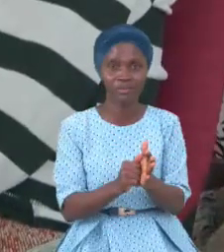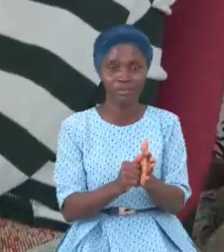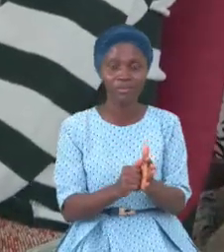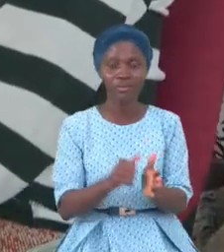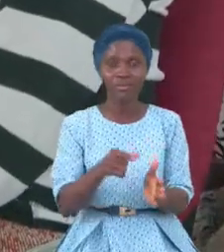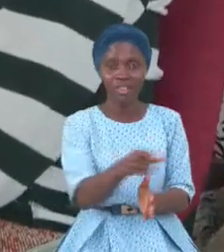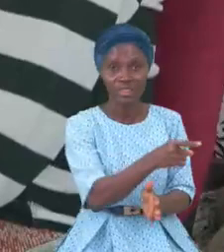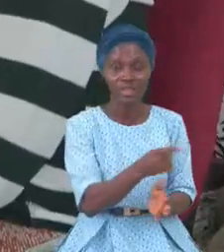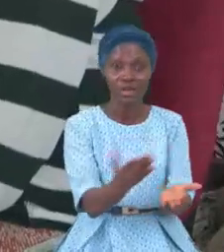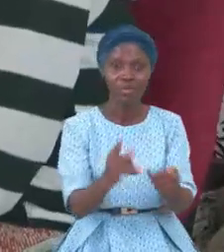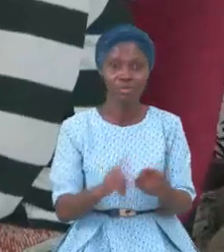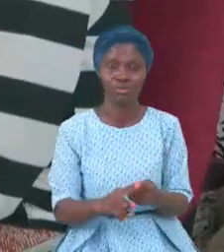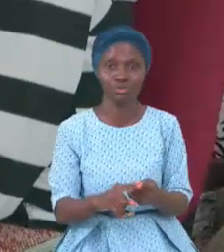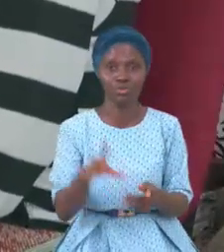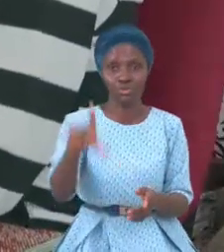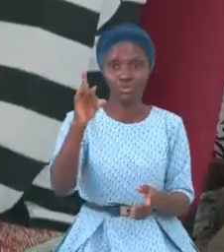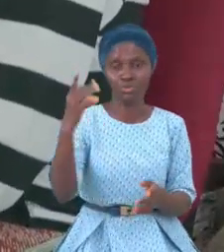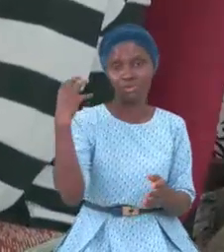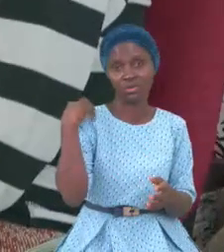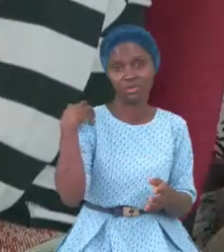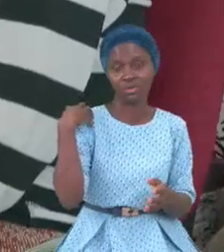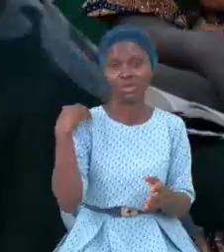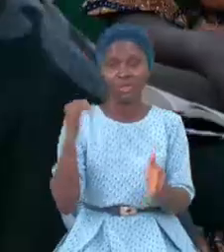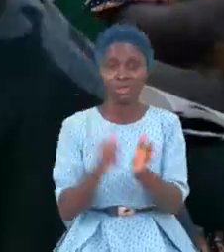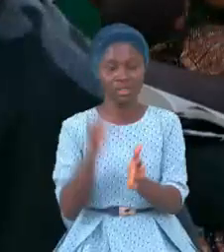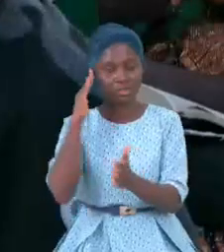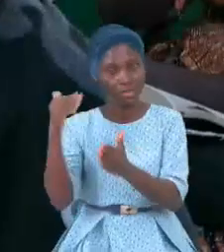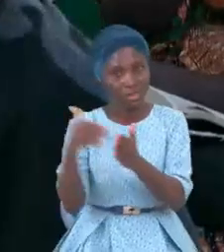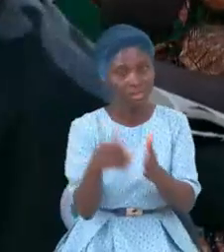go back to the land of Egypt. And then we're told in